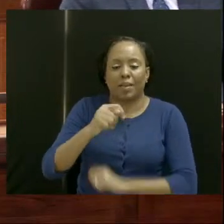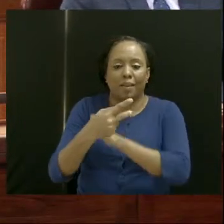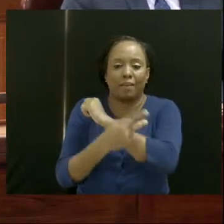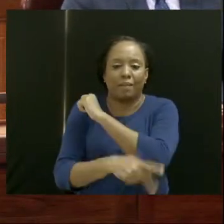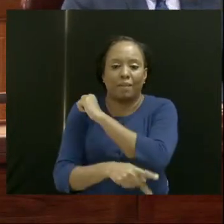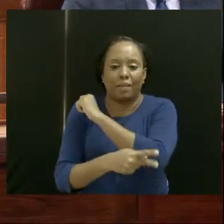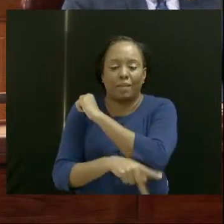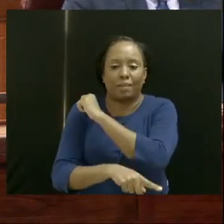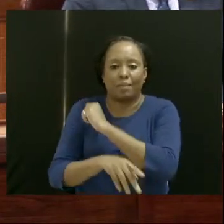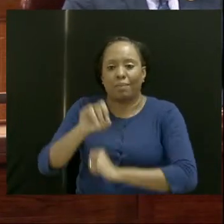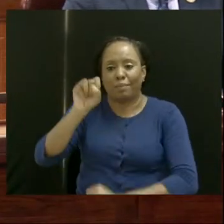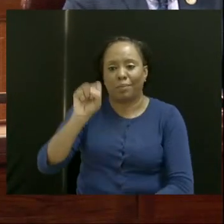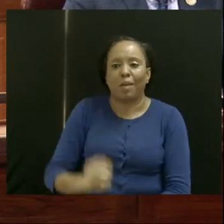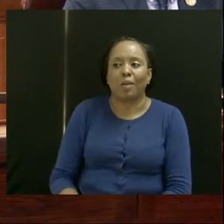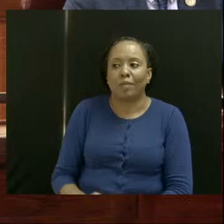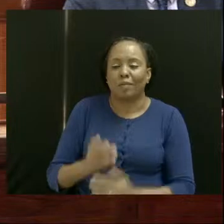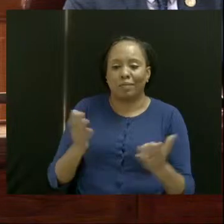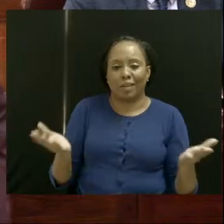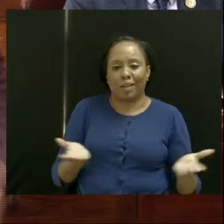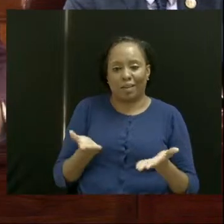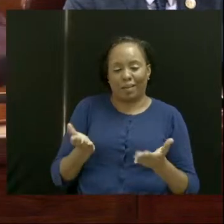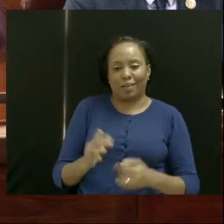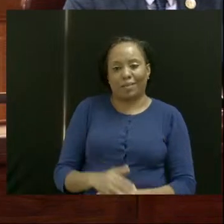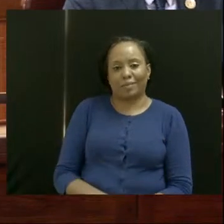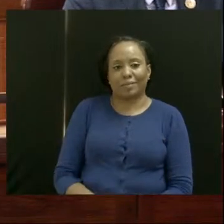would be here, because I don't want to say